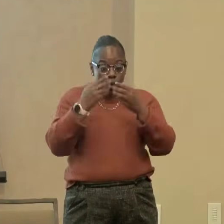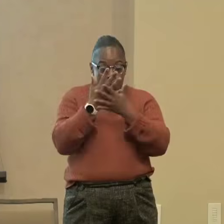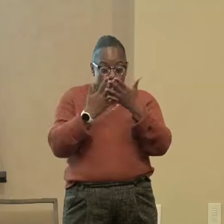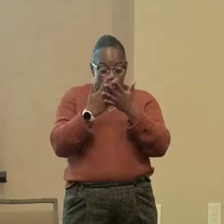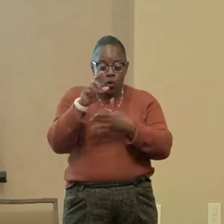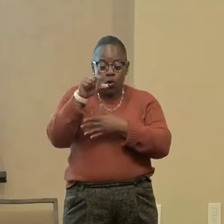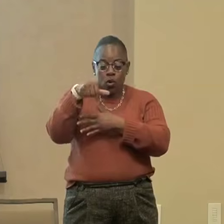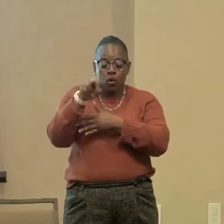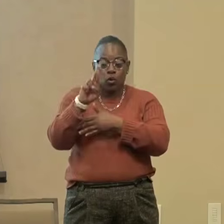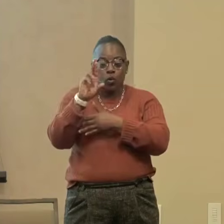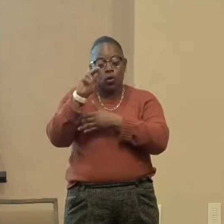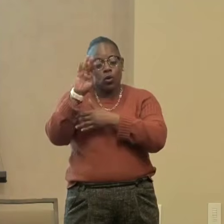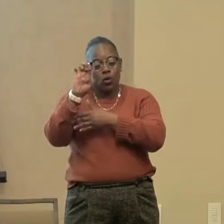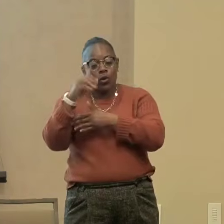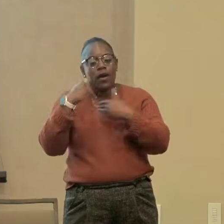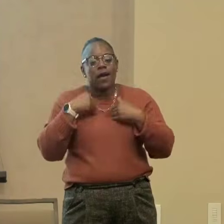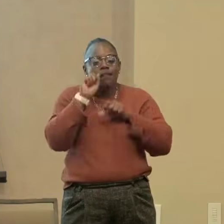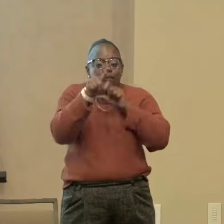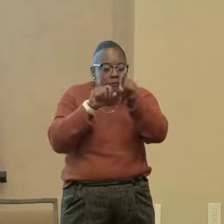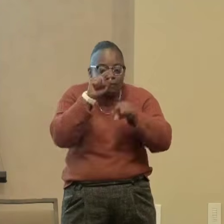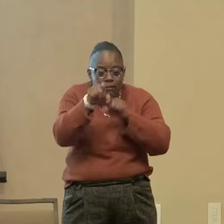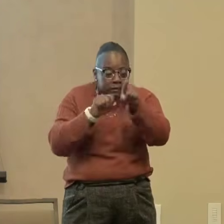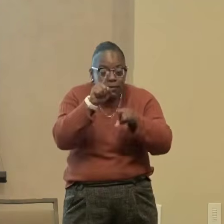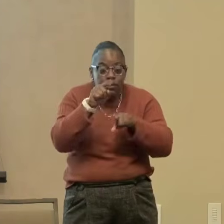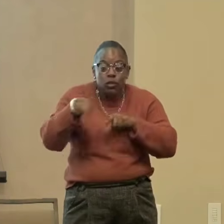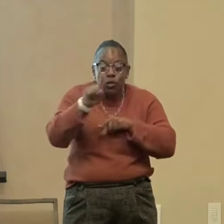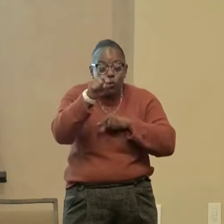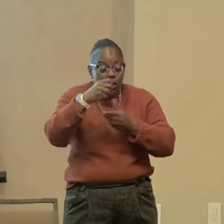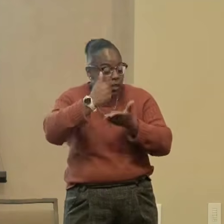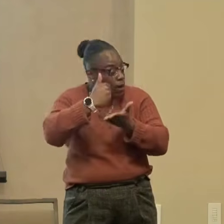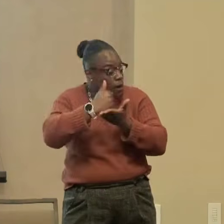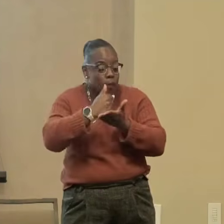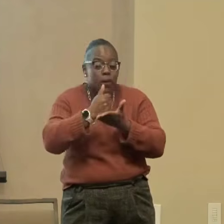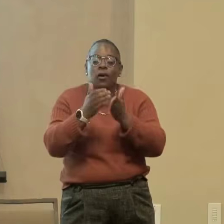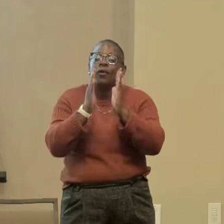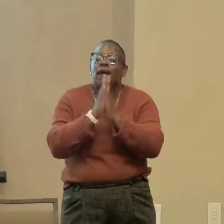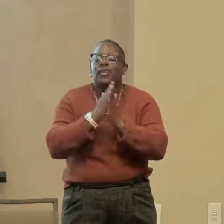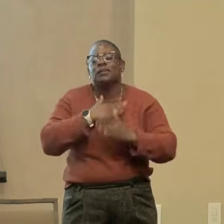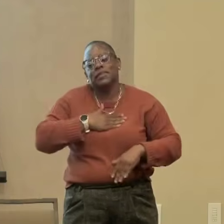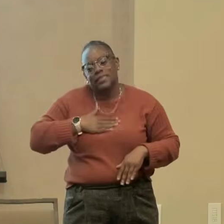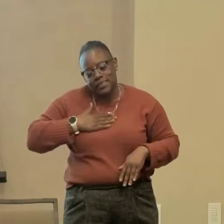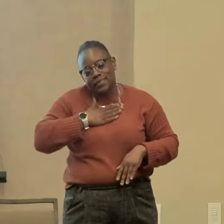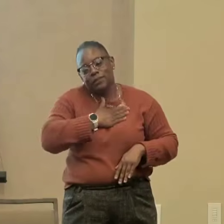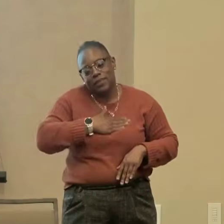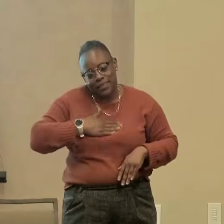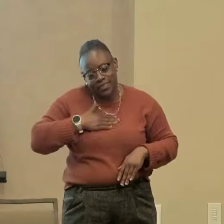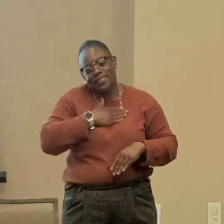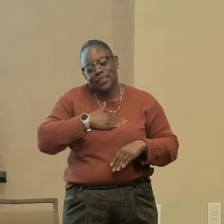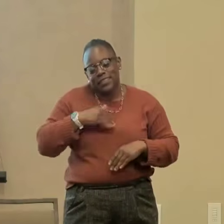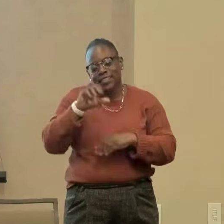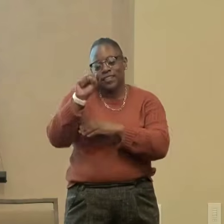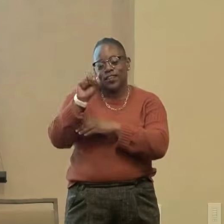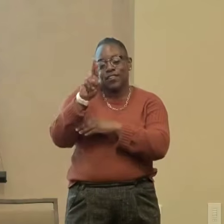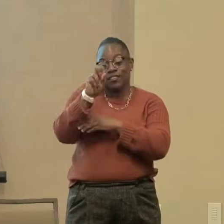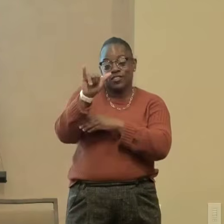a physical copy of the survey. And we need your help. And we're asking you to please complete the survey because